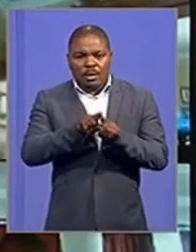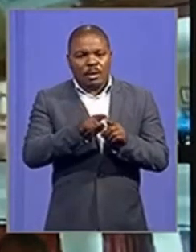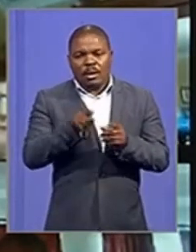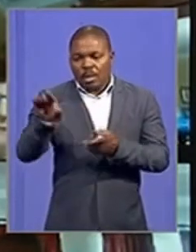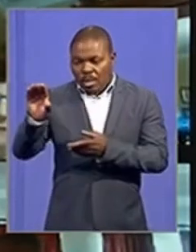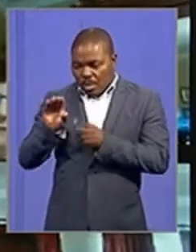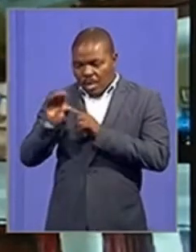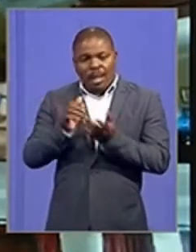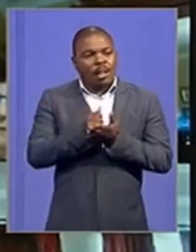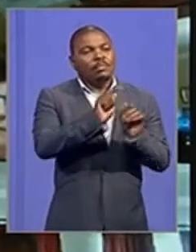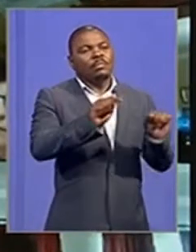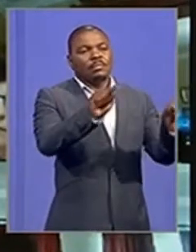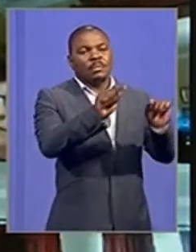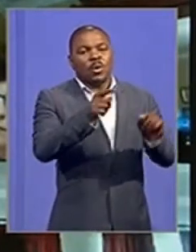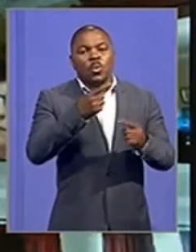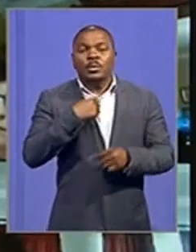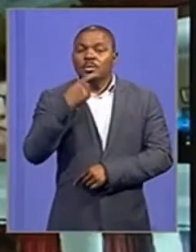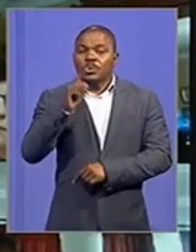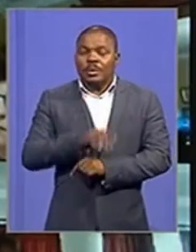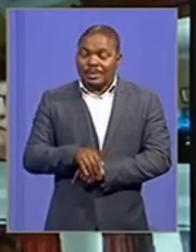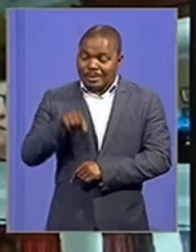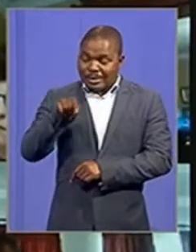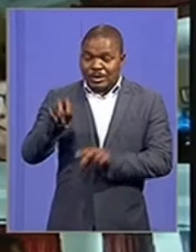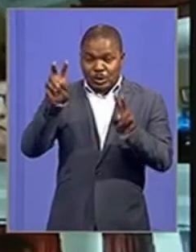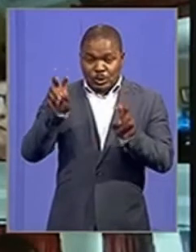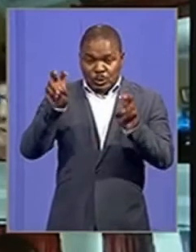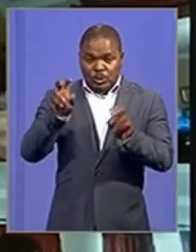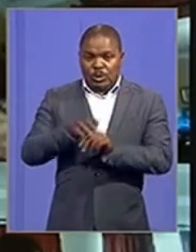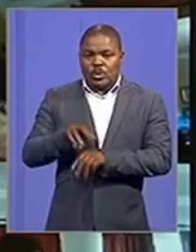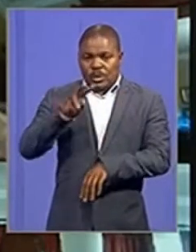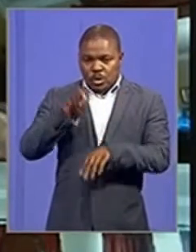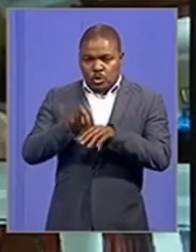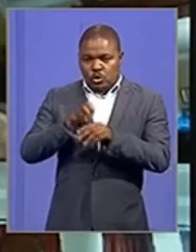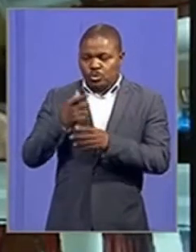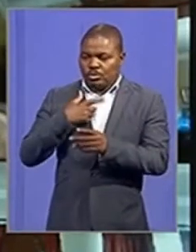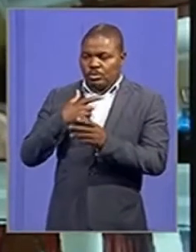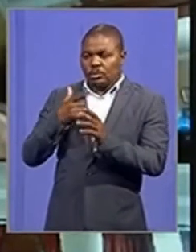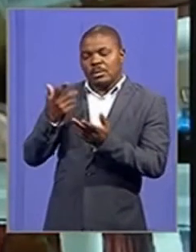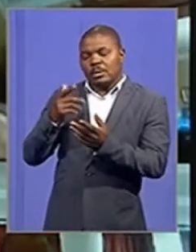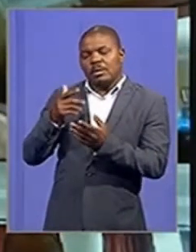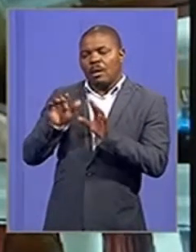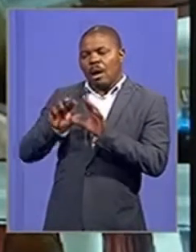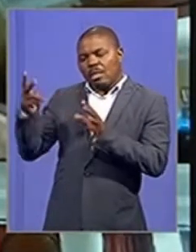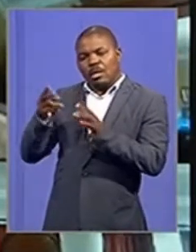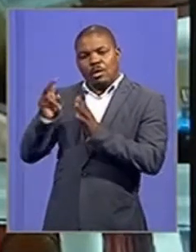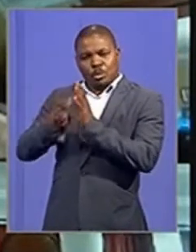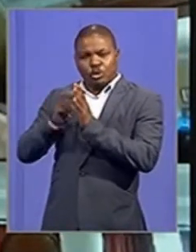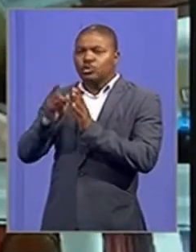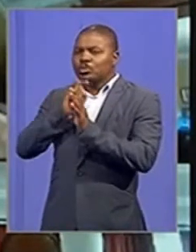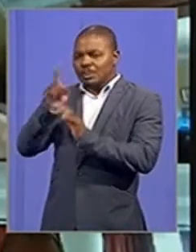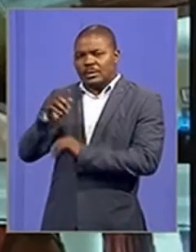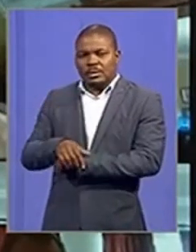funding. And we say on that basis, this matter falls to be reviewed under PAJA. And then all